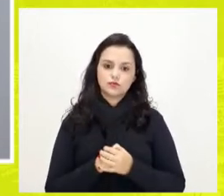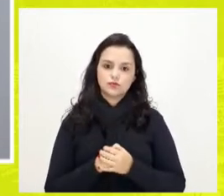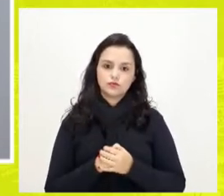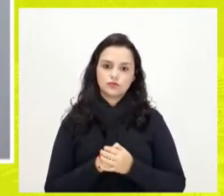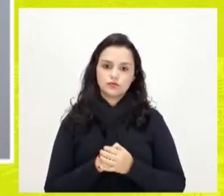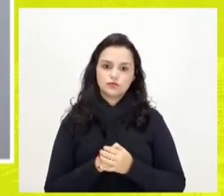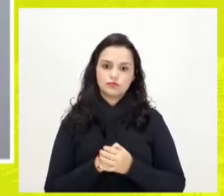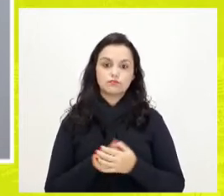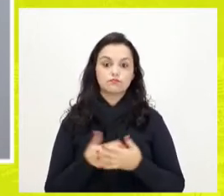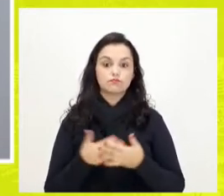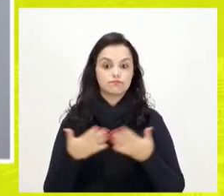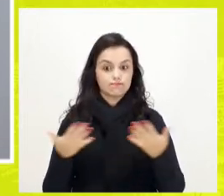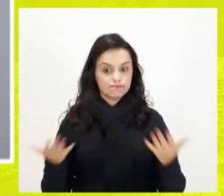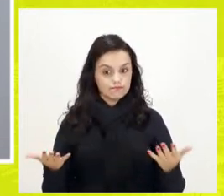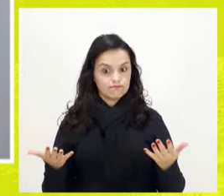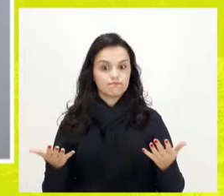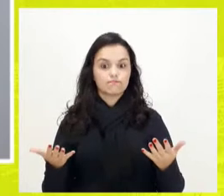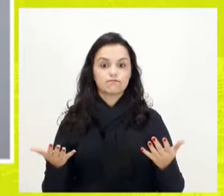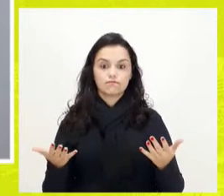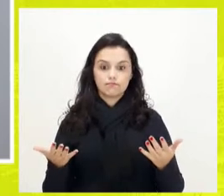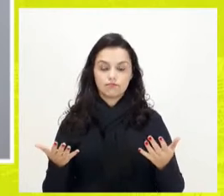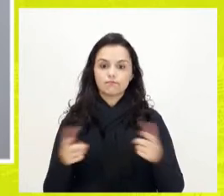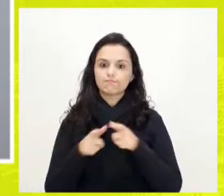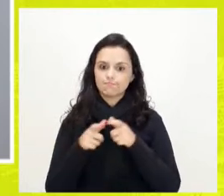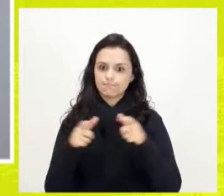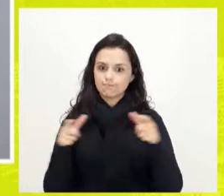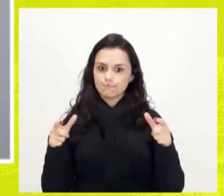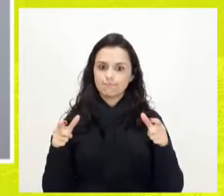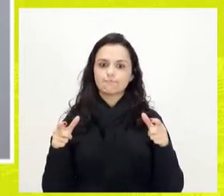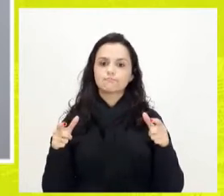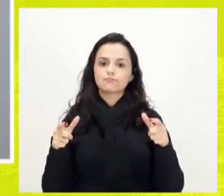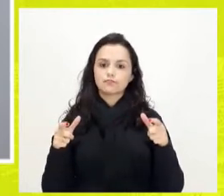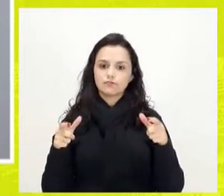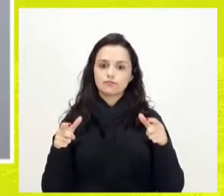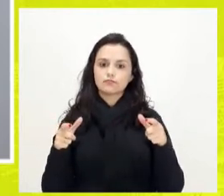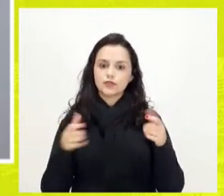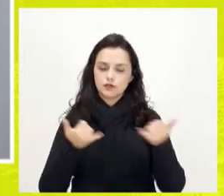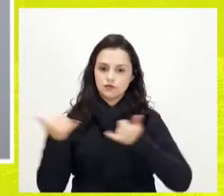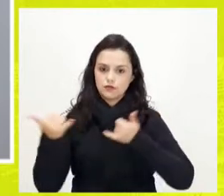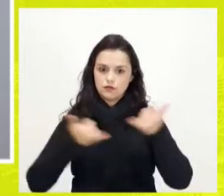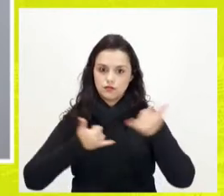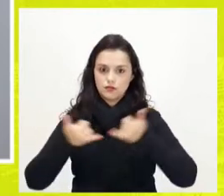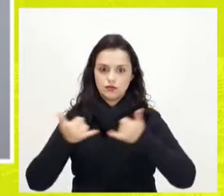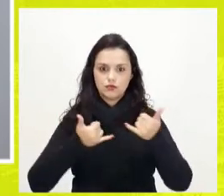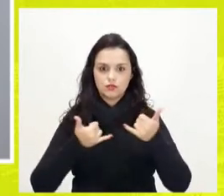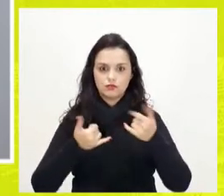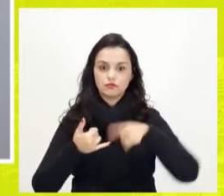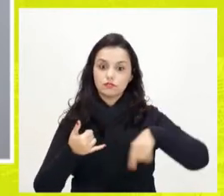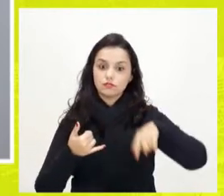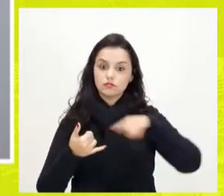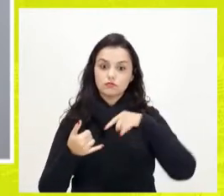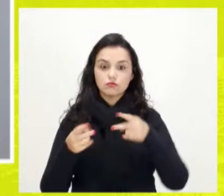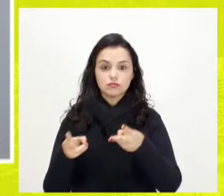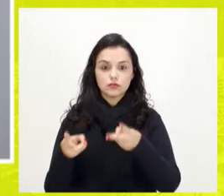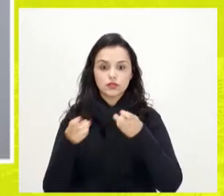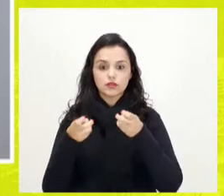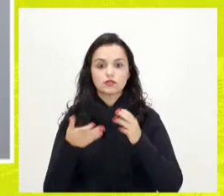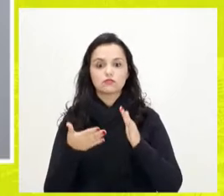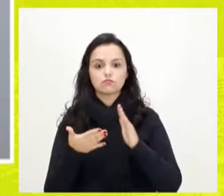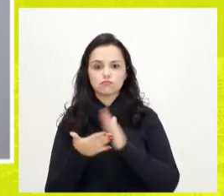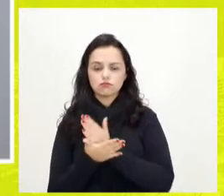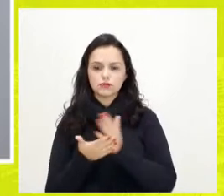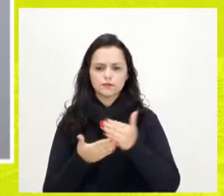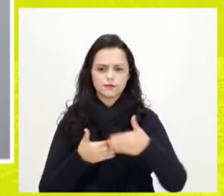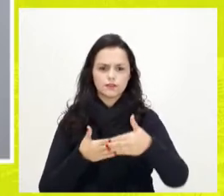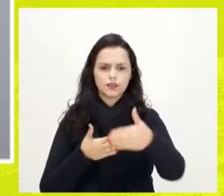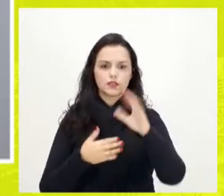the last time so they have access to the internet and that brings a very big impact and